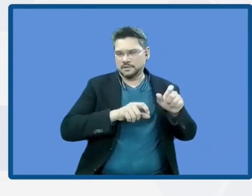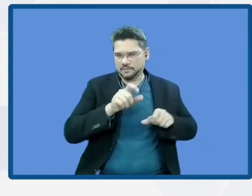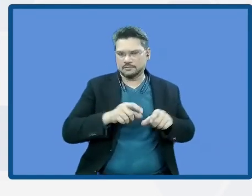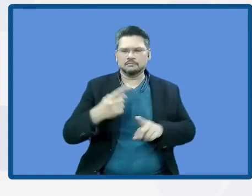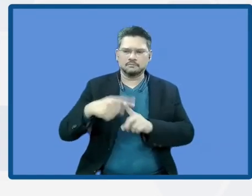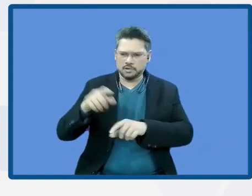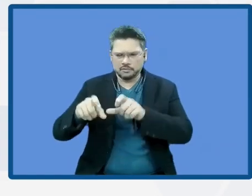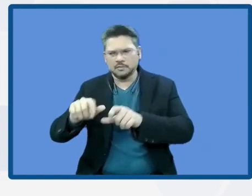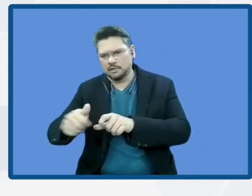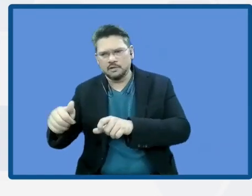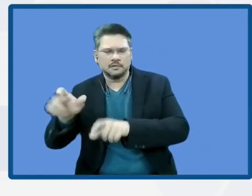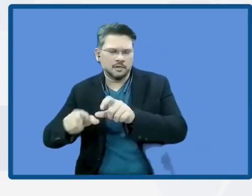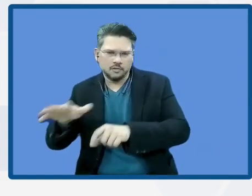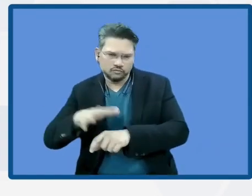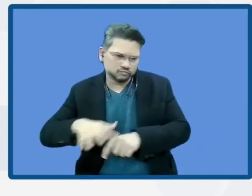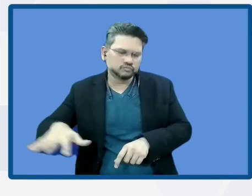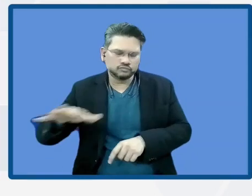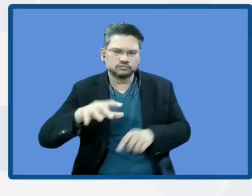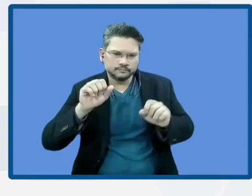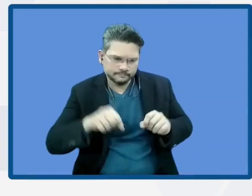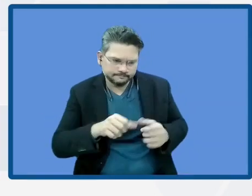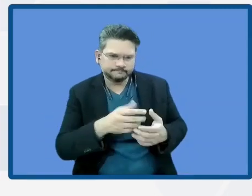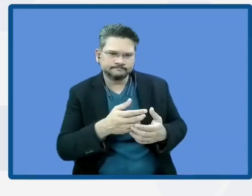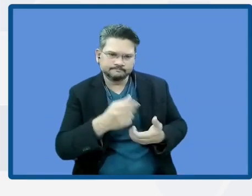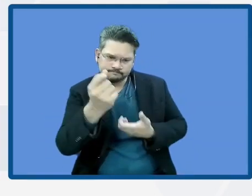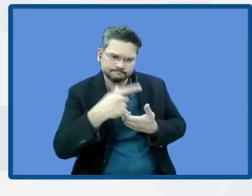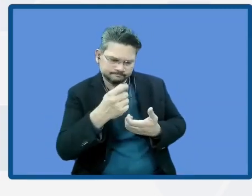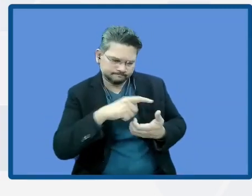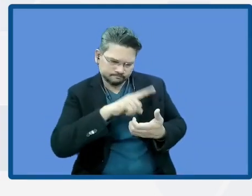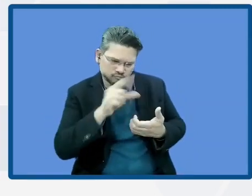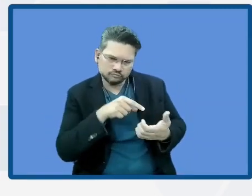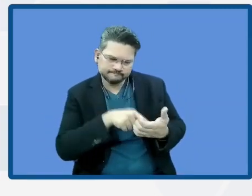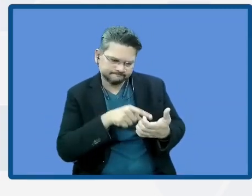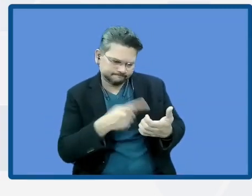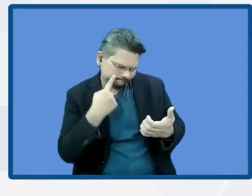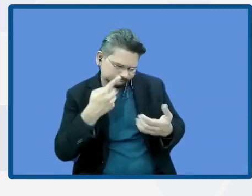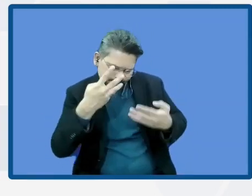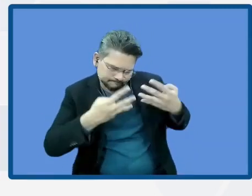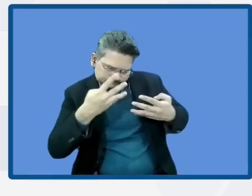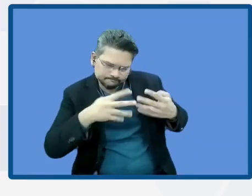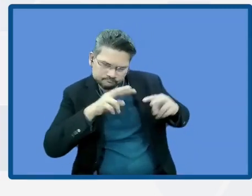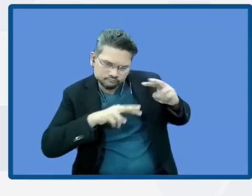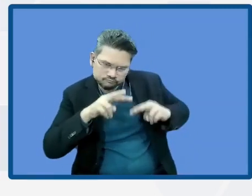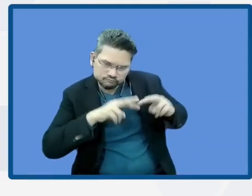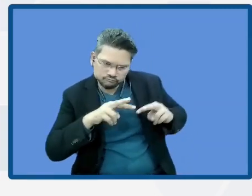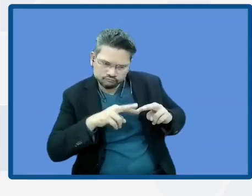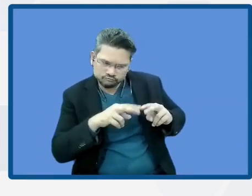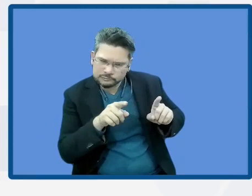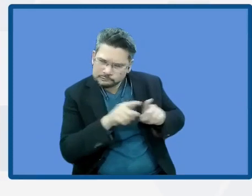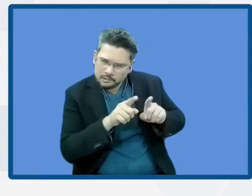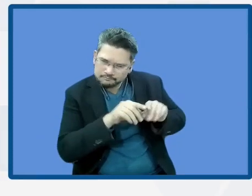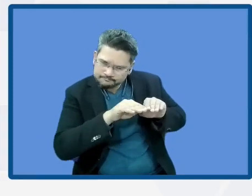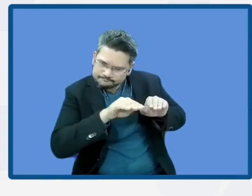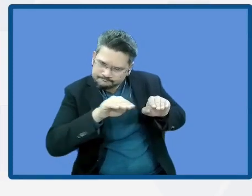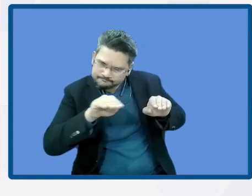to detect whether there is certain consistency among them. This